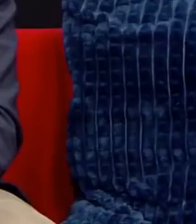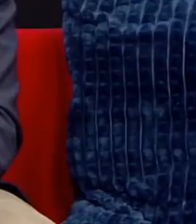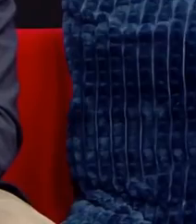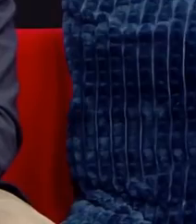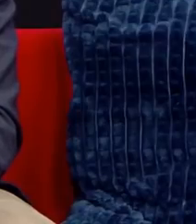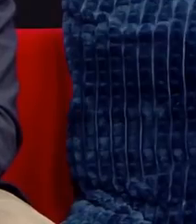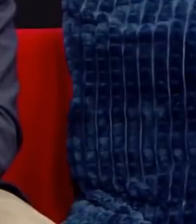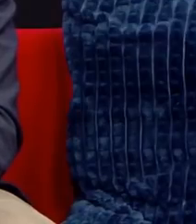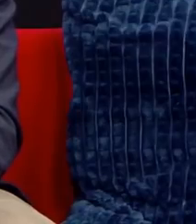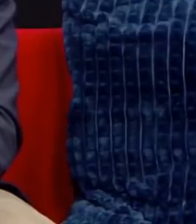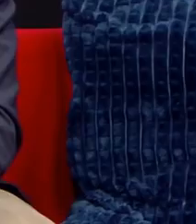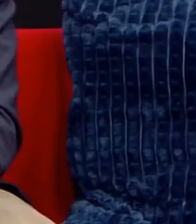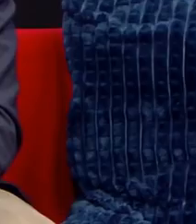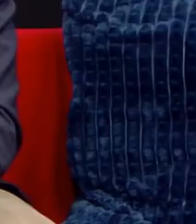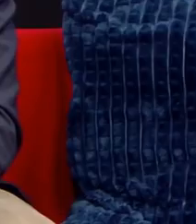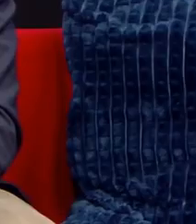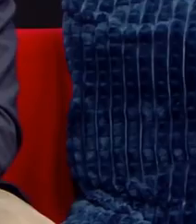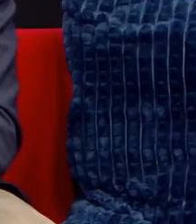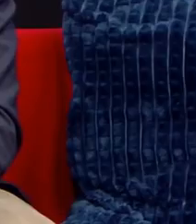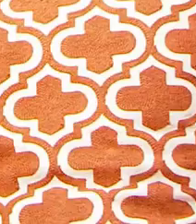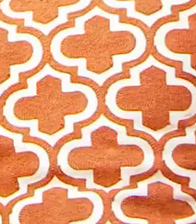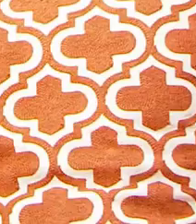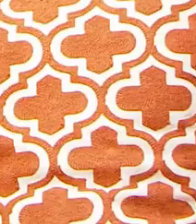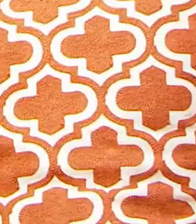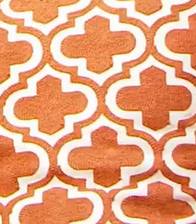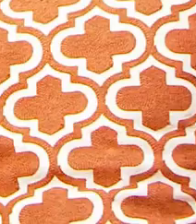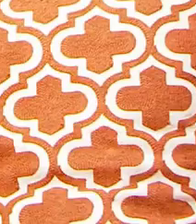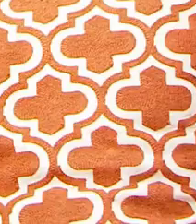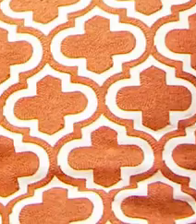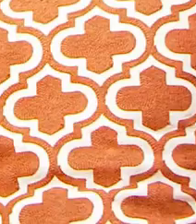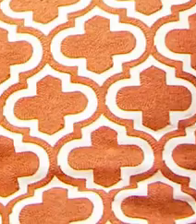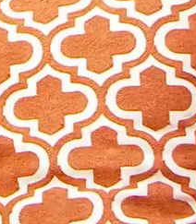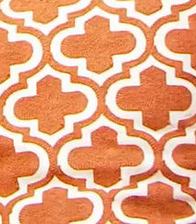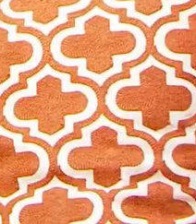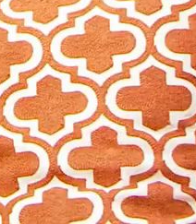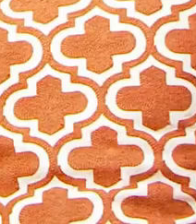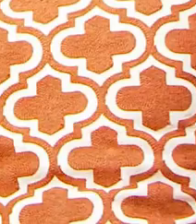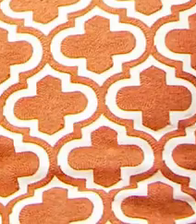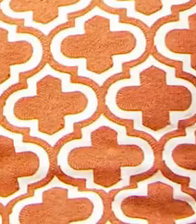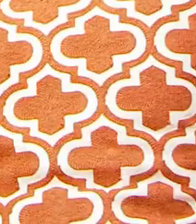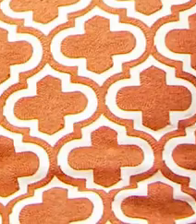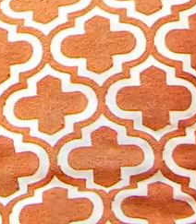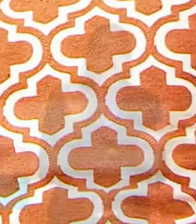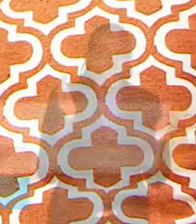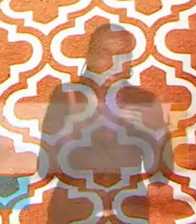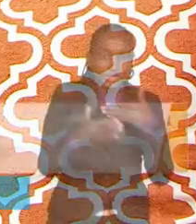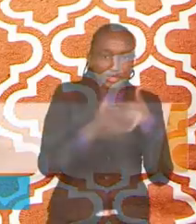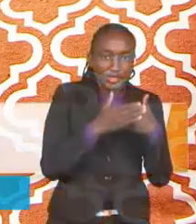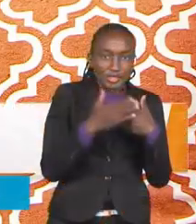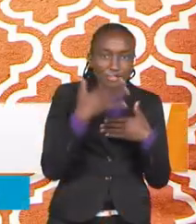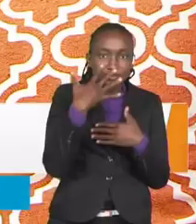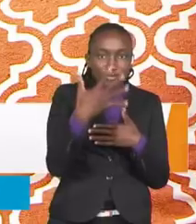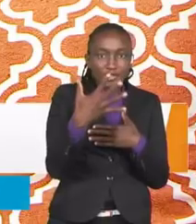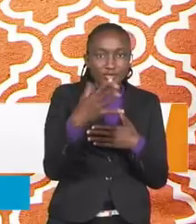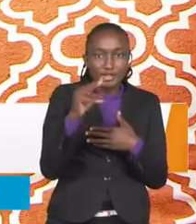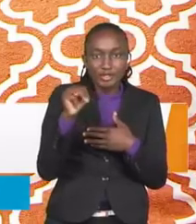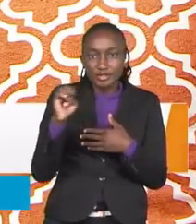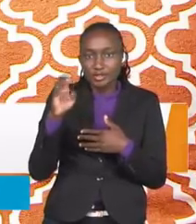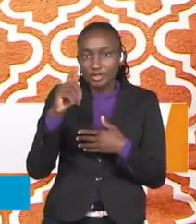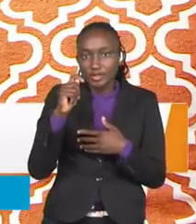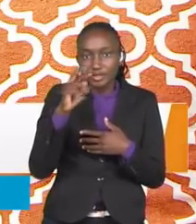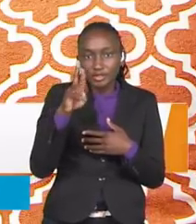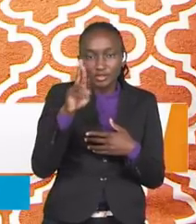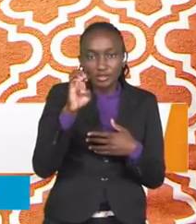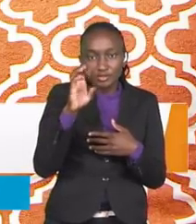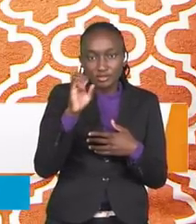Sustainable Development Goals, are asking for, which is to bring water at least 500 meters to the communities